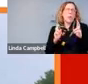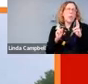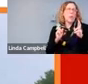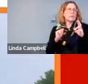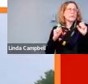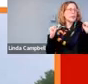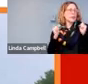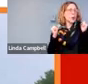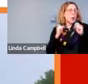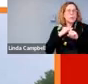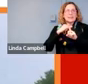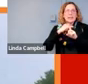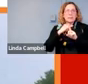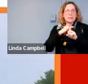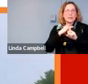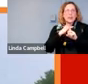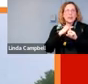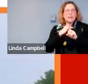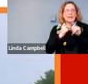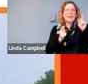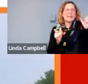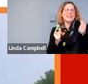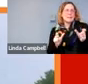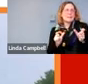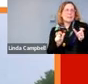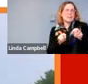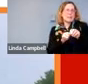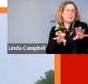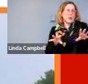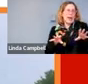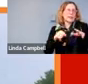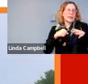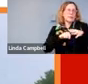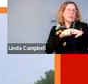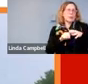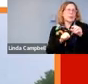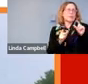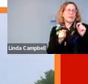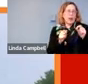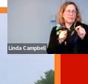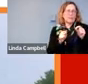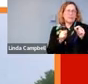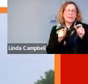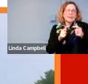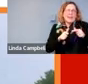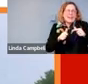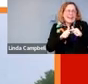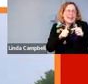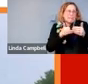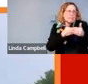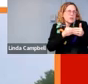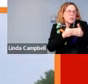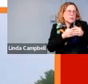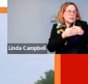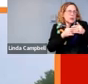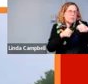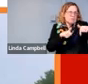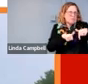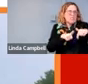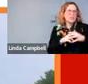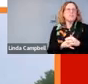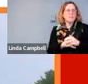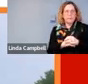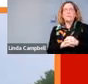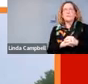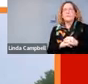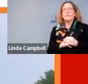And because they are a warm water species, we were hoping that the cold temperatures would limit the spread and reproduction of the crayfish in